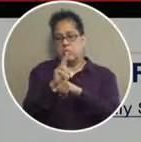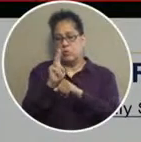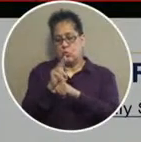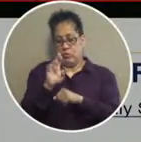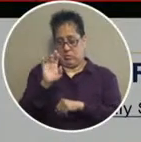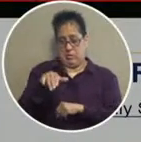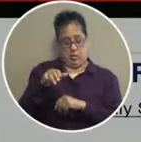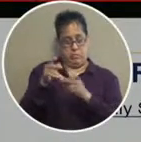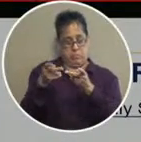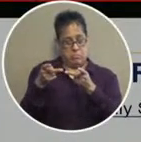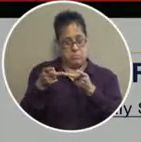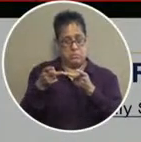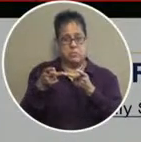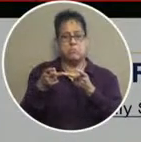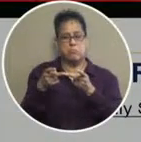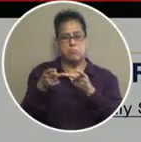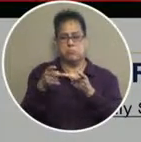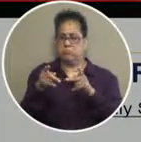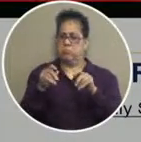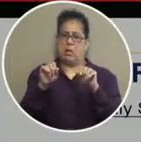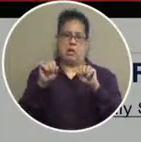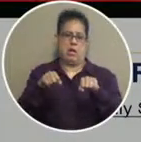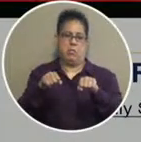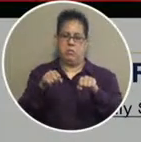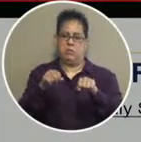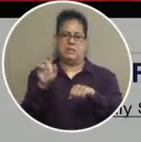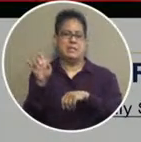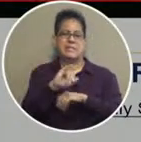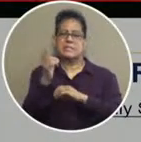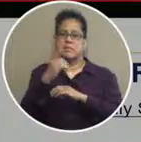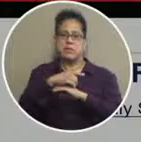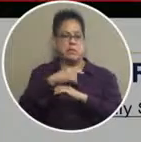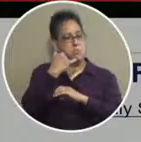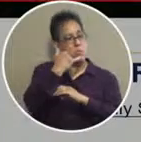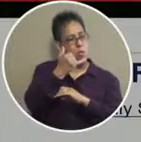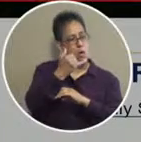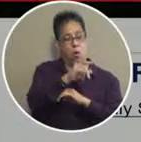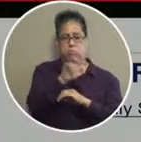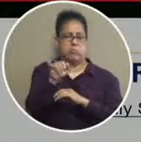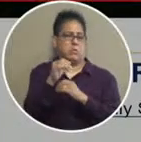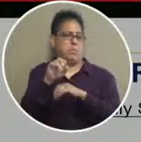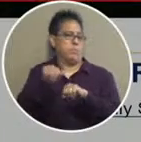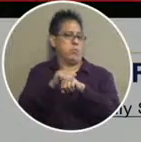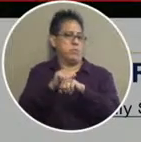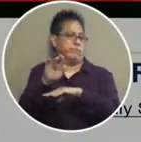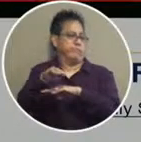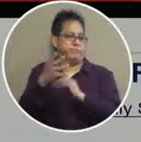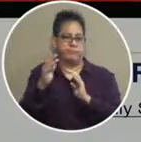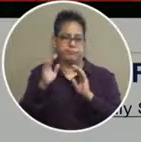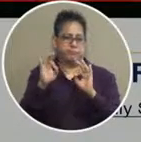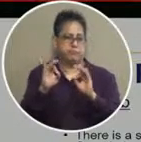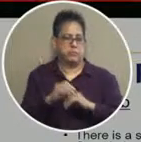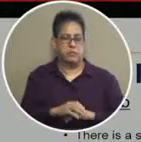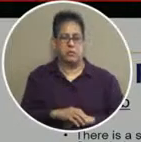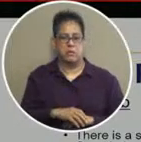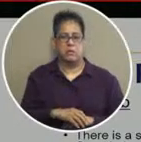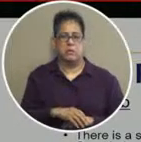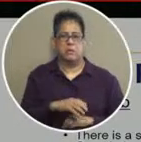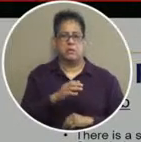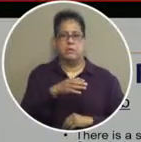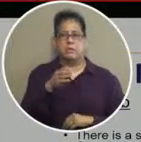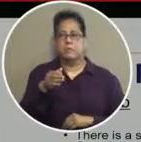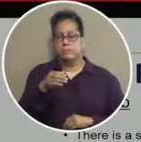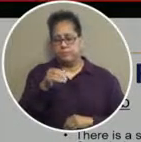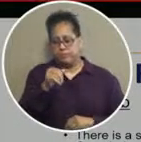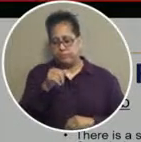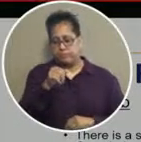the site, and they have been able to get same-day testing, which is really fantastic. Next slide.